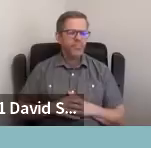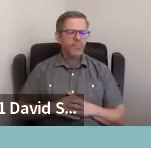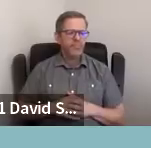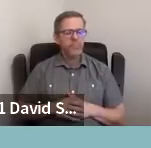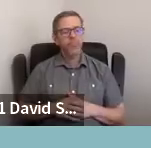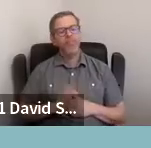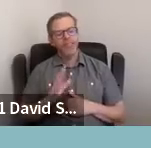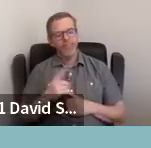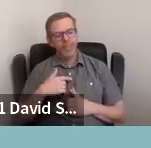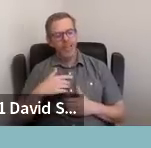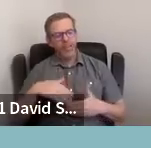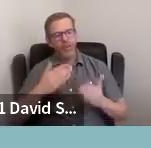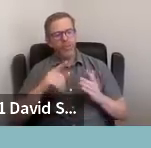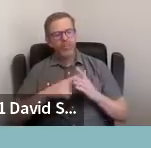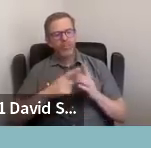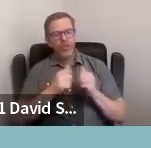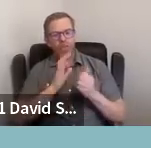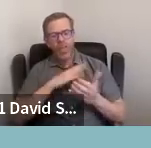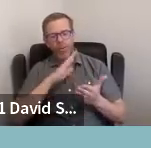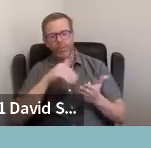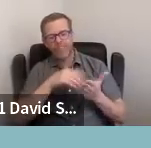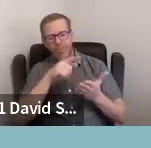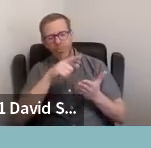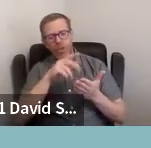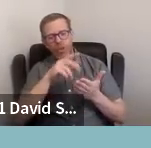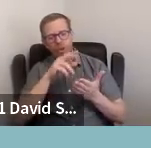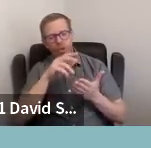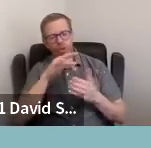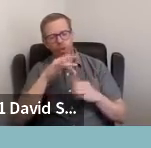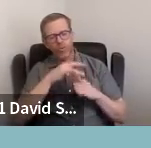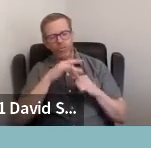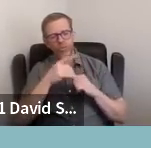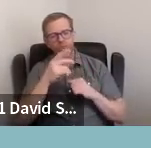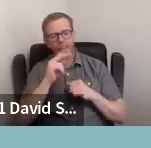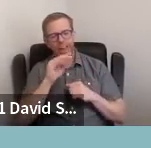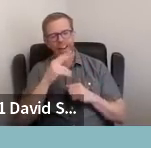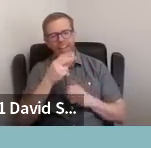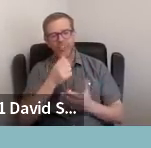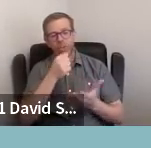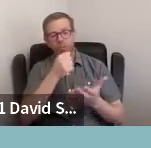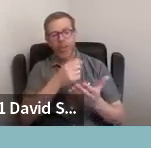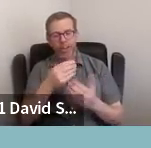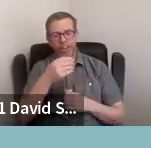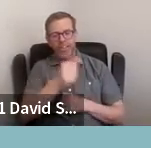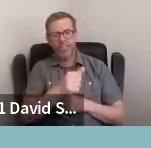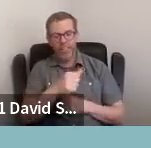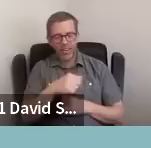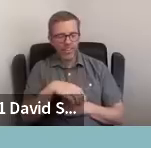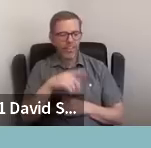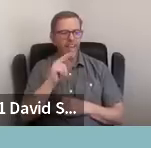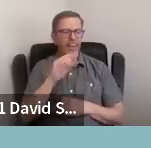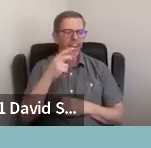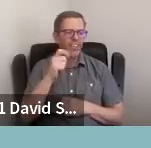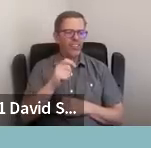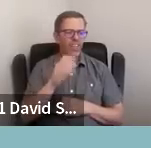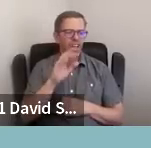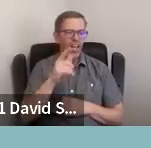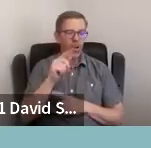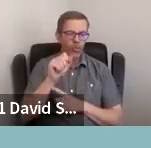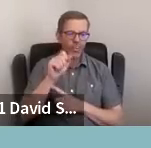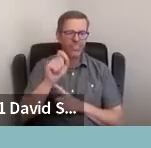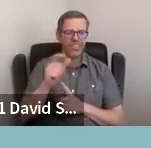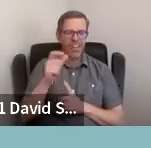recommend starting with our central resource, the NIH Grants and Funding website at grants.nih.gov. You'll find information on the